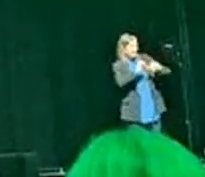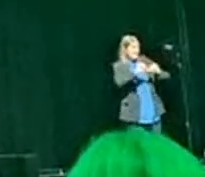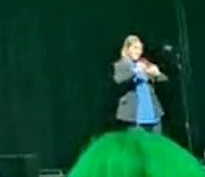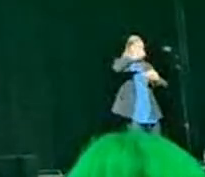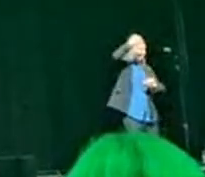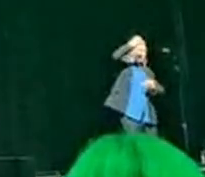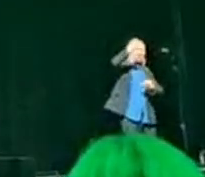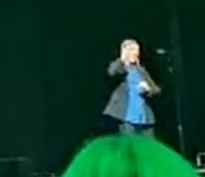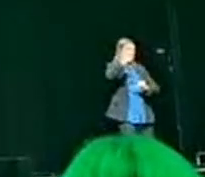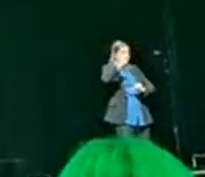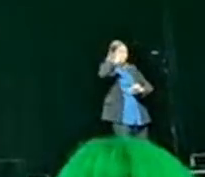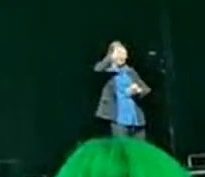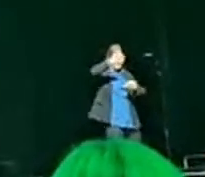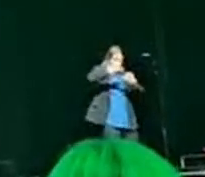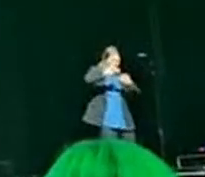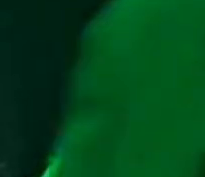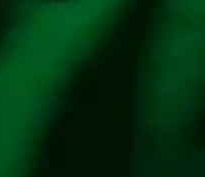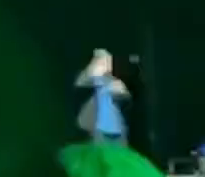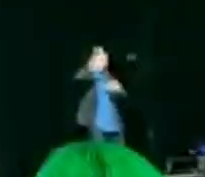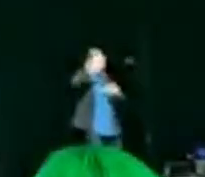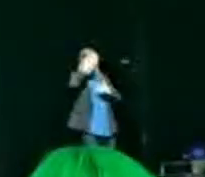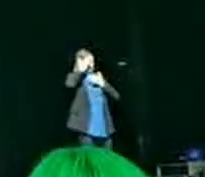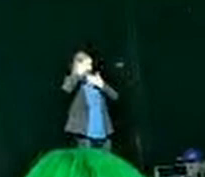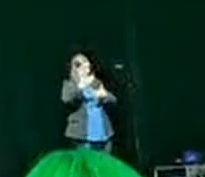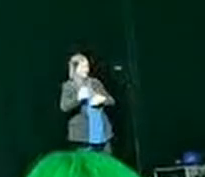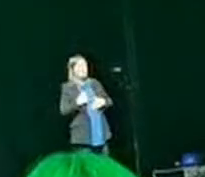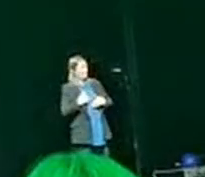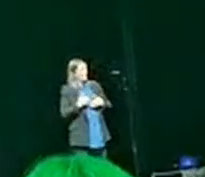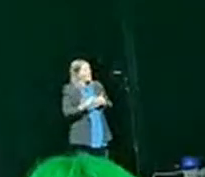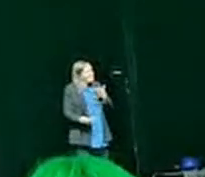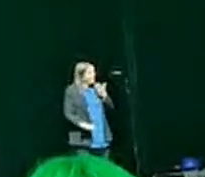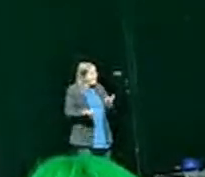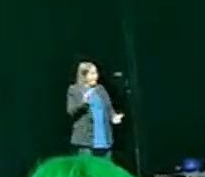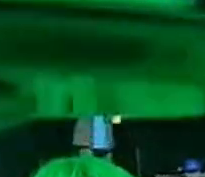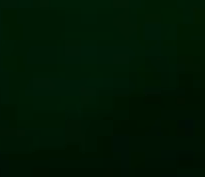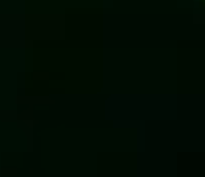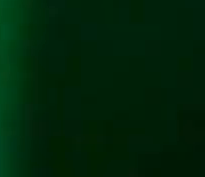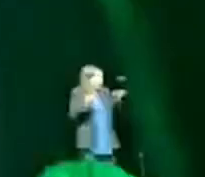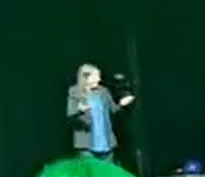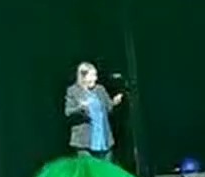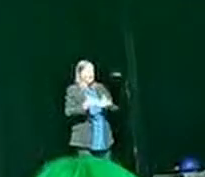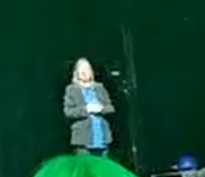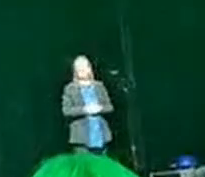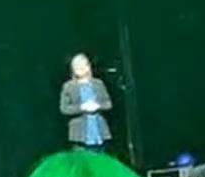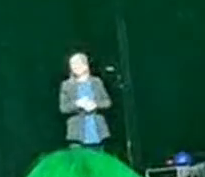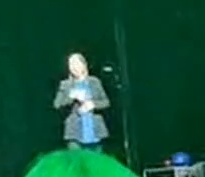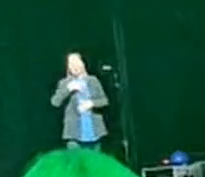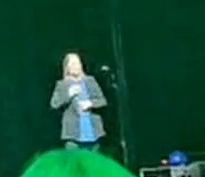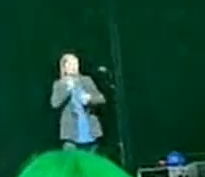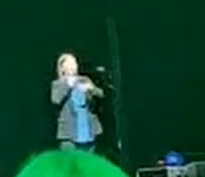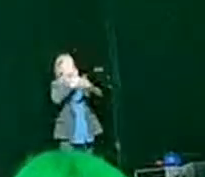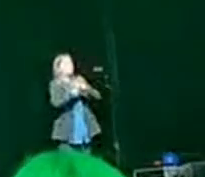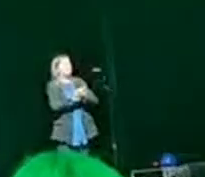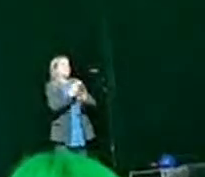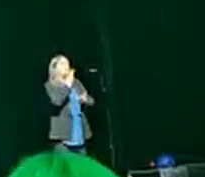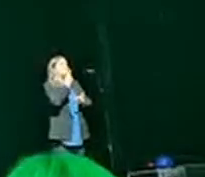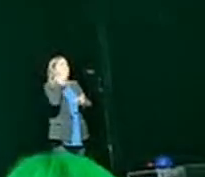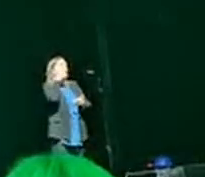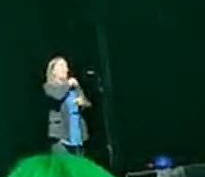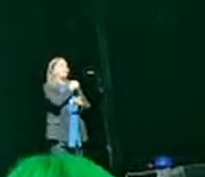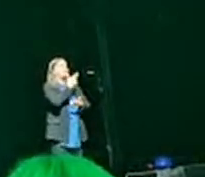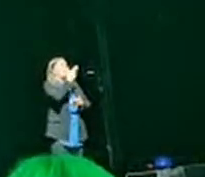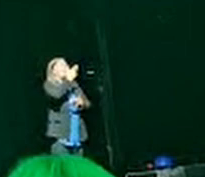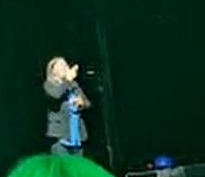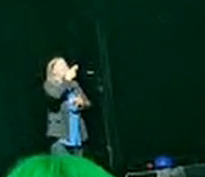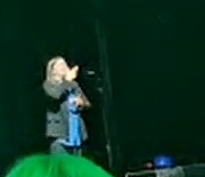it? Because, to be fair, I wanted to put 274 names